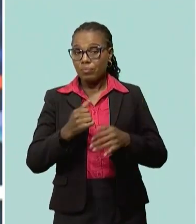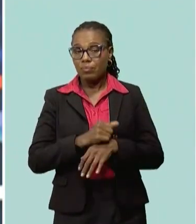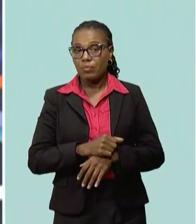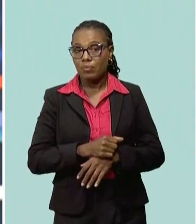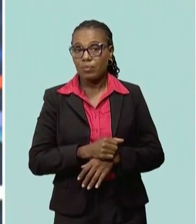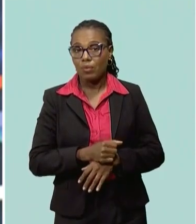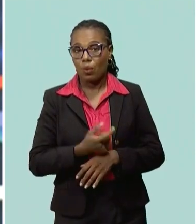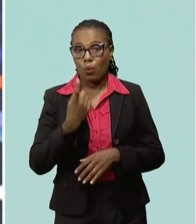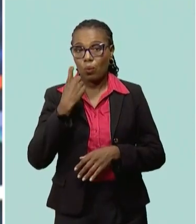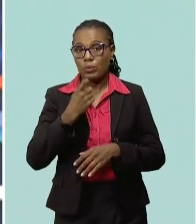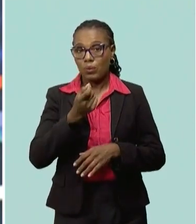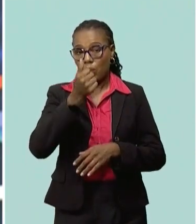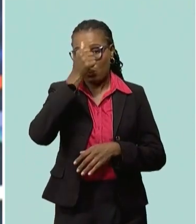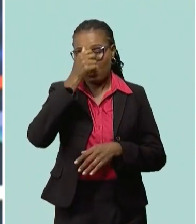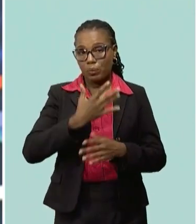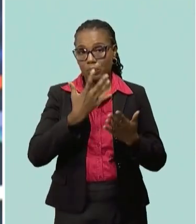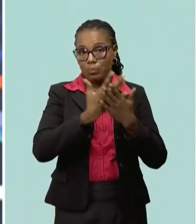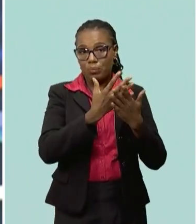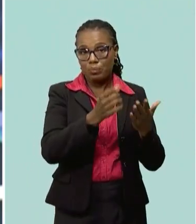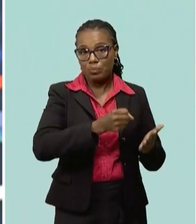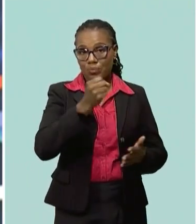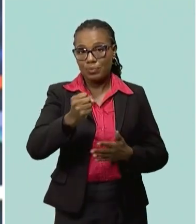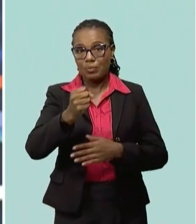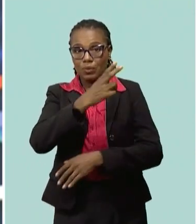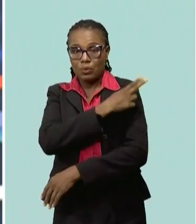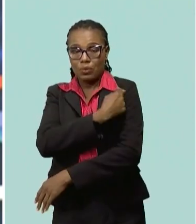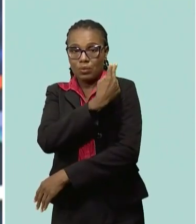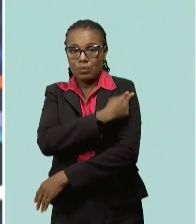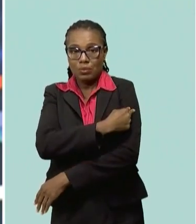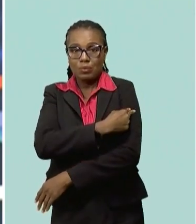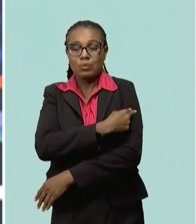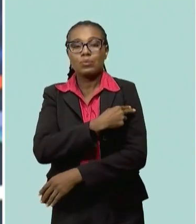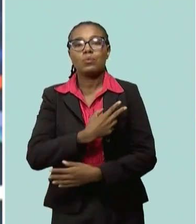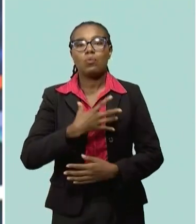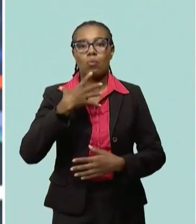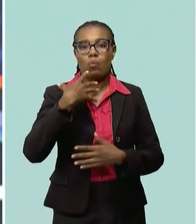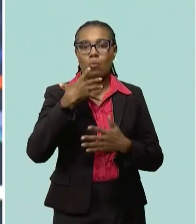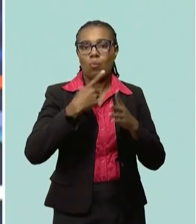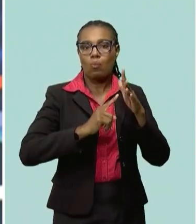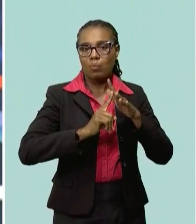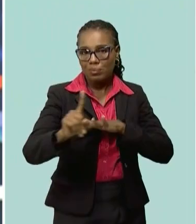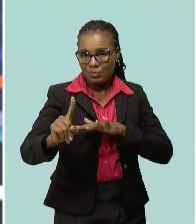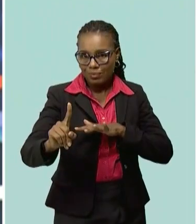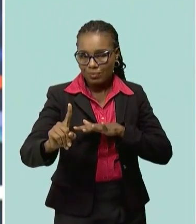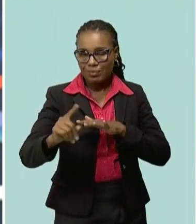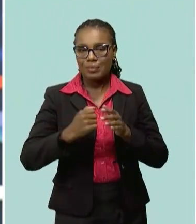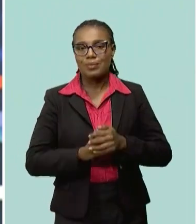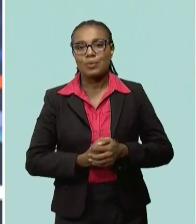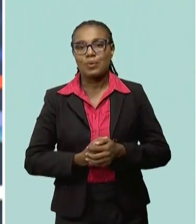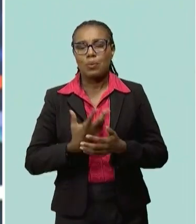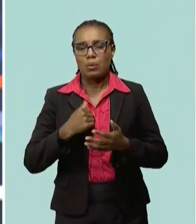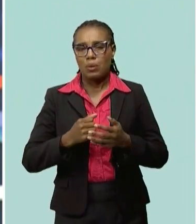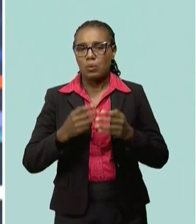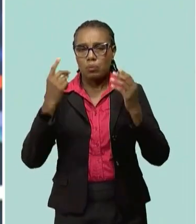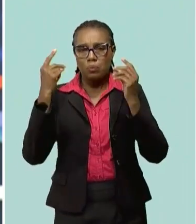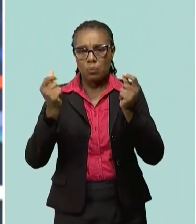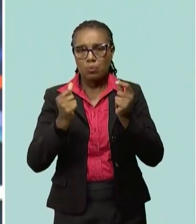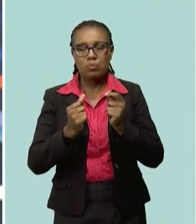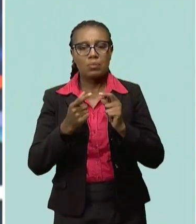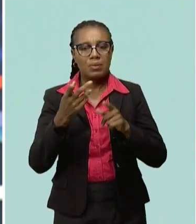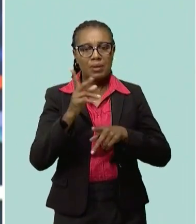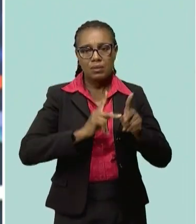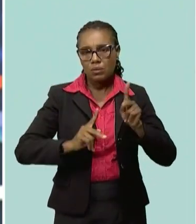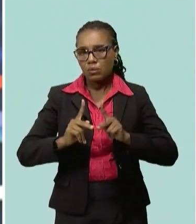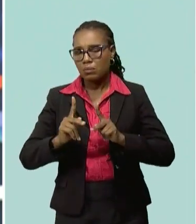custody after he escaped custody while at the Queen Elizabeth Hospital this morning. CBC News understands swift action by officers